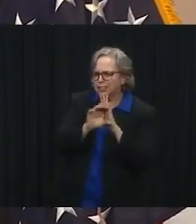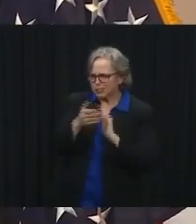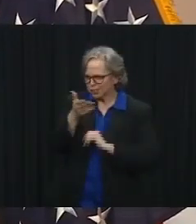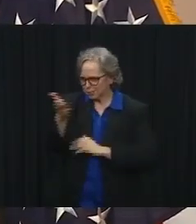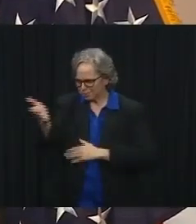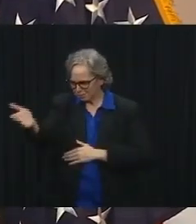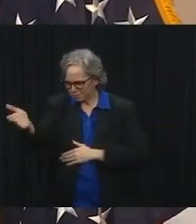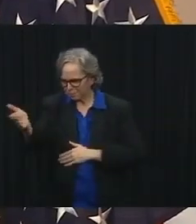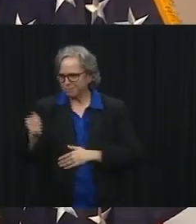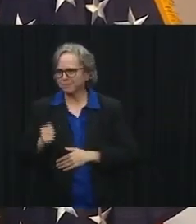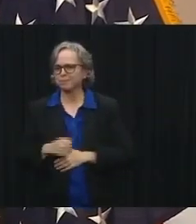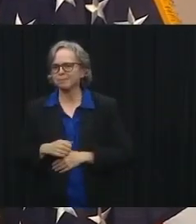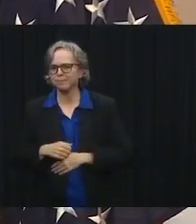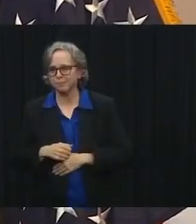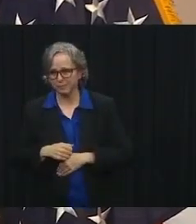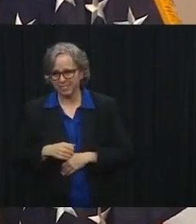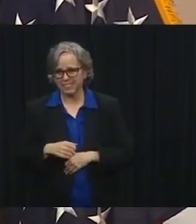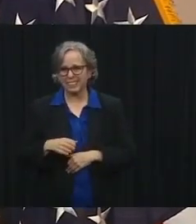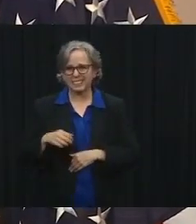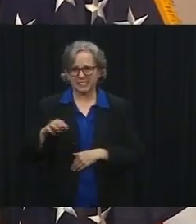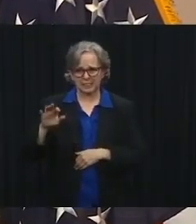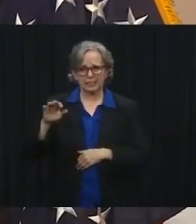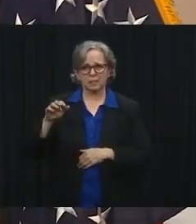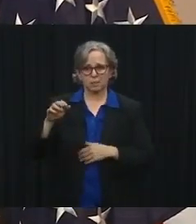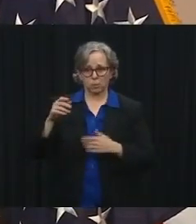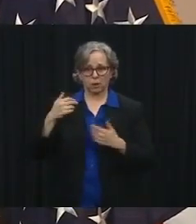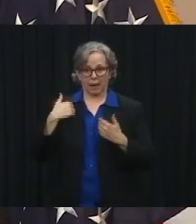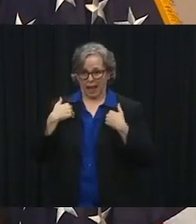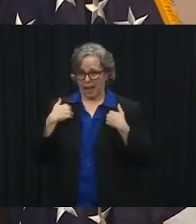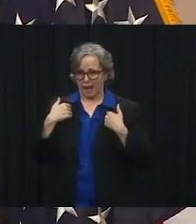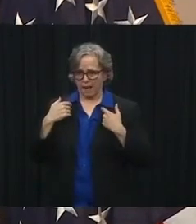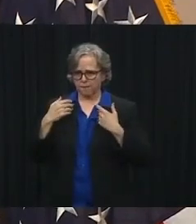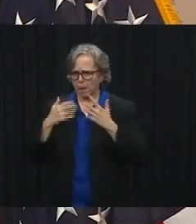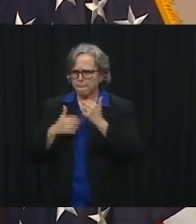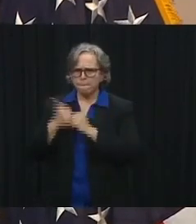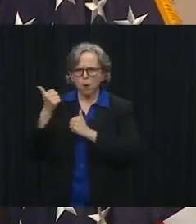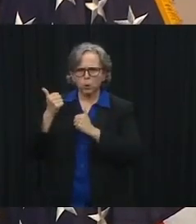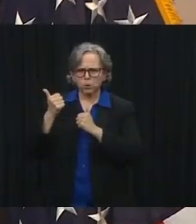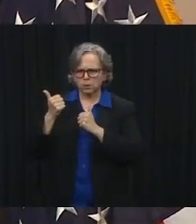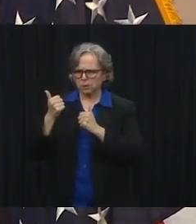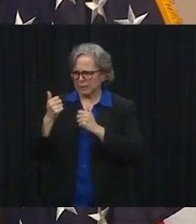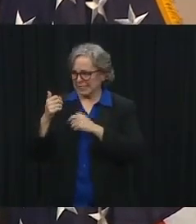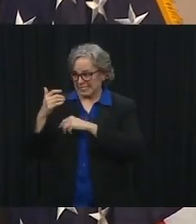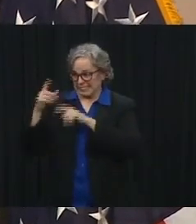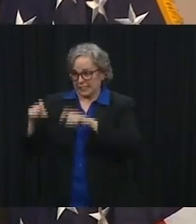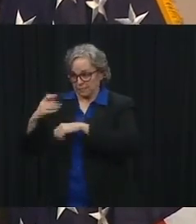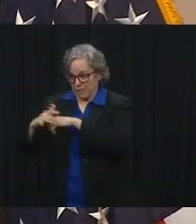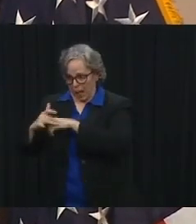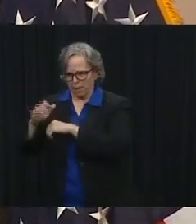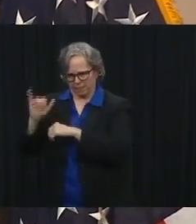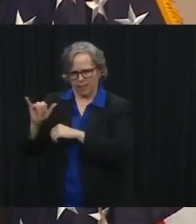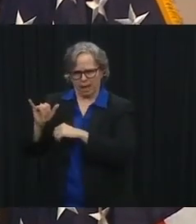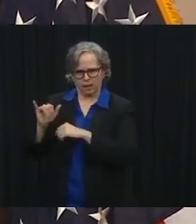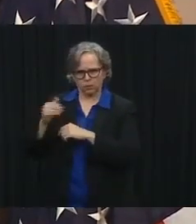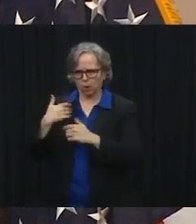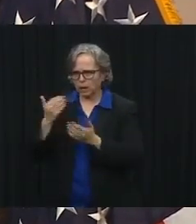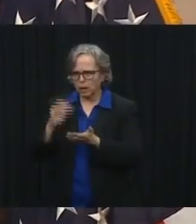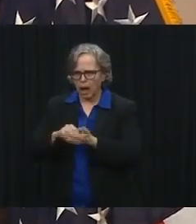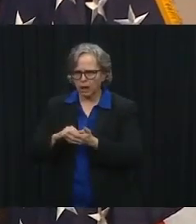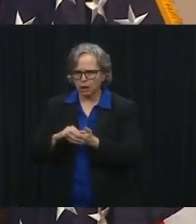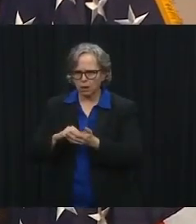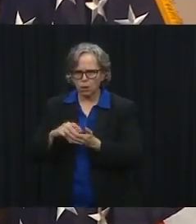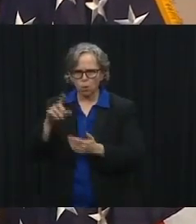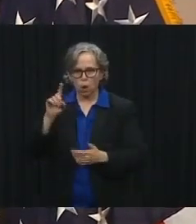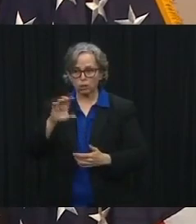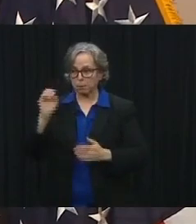This is still by where we had testing the most quickly. So we really, it doesn't give maybe the fairest